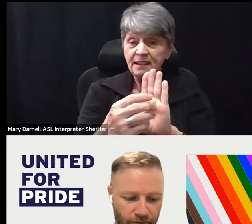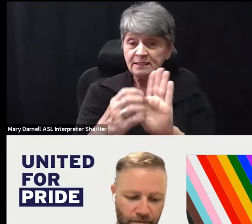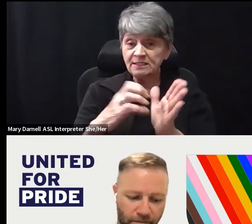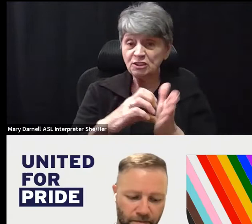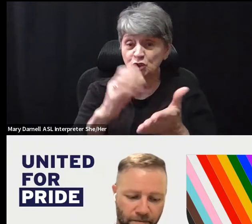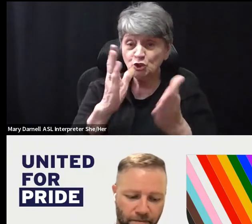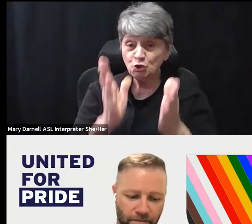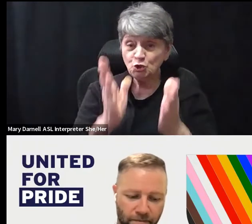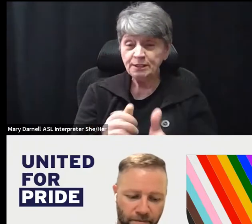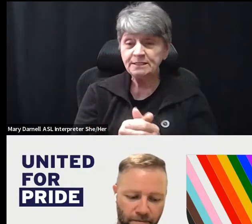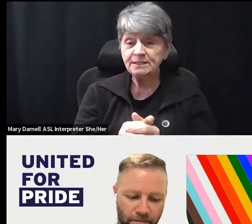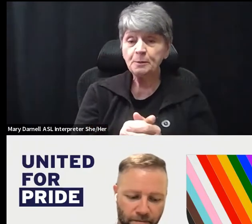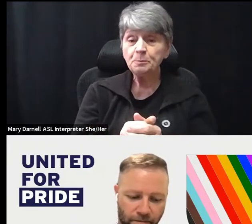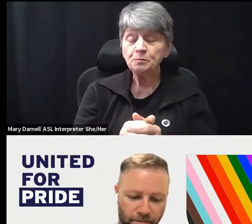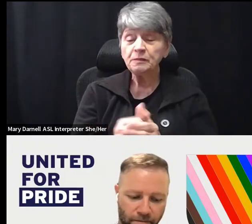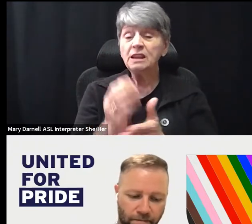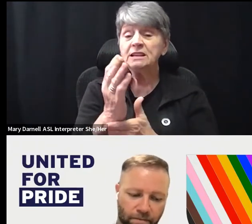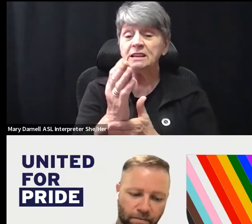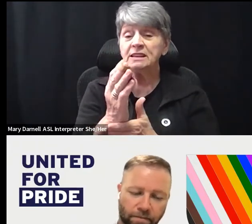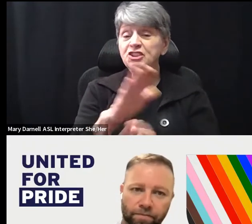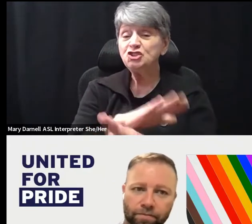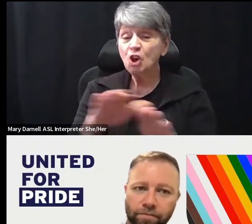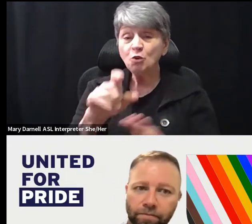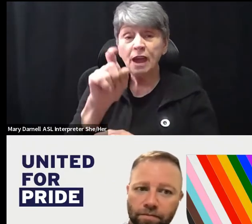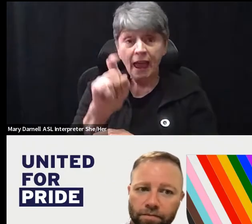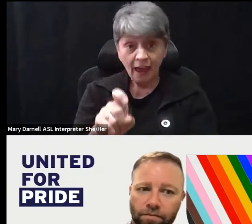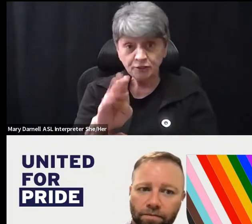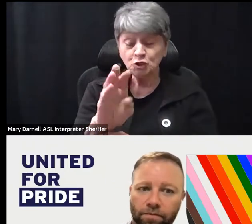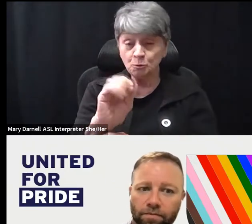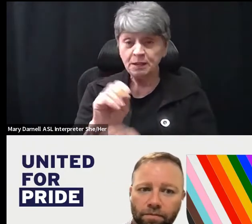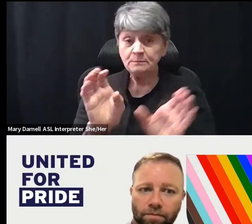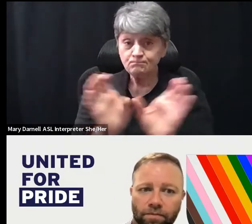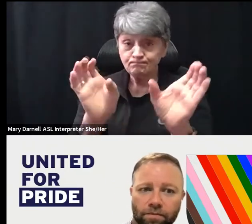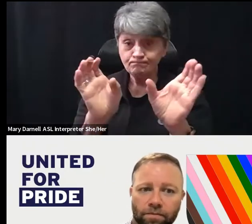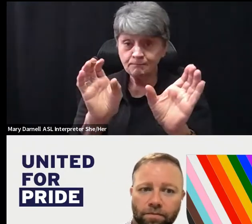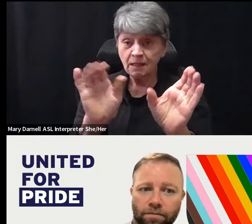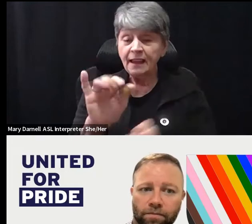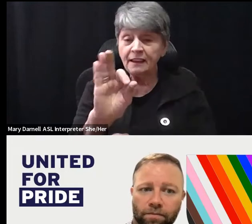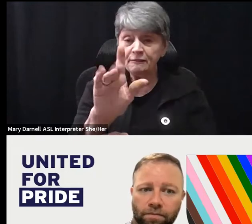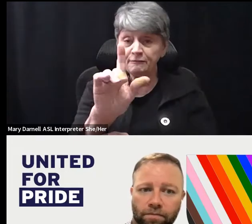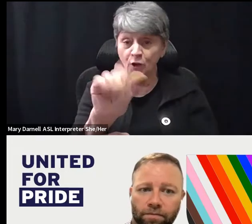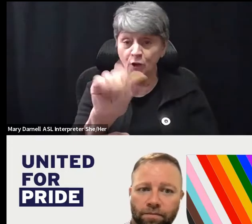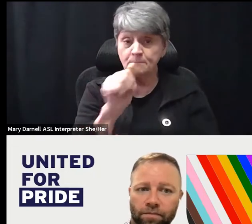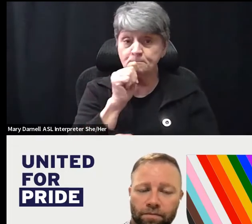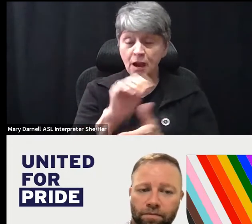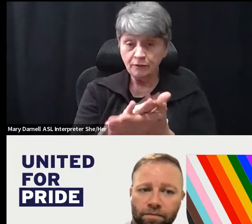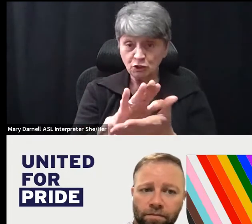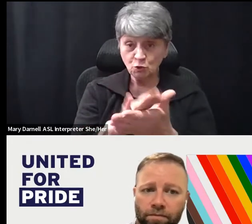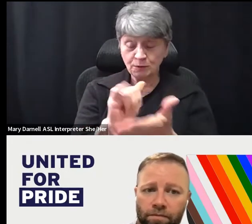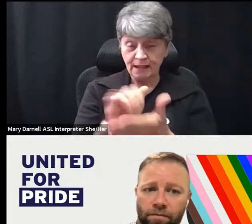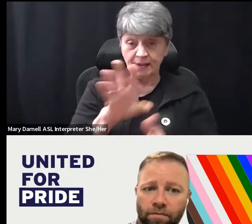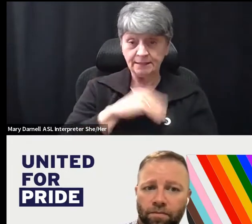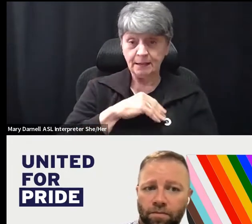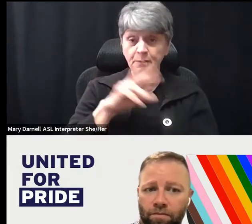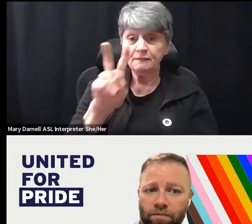of them, they don't have to be accredited. You might have just mentioned this, but like in Florida, for example, the private schools that take vouchers don't actually have